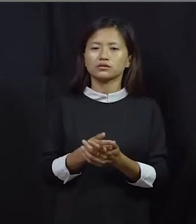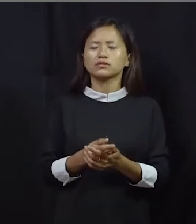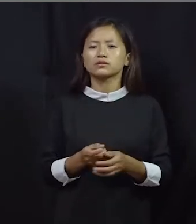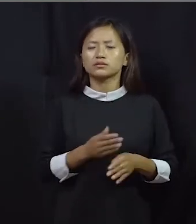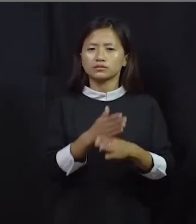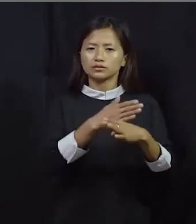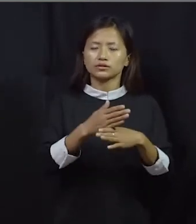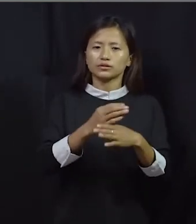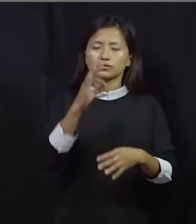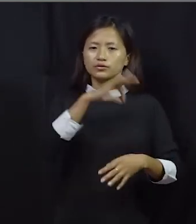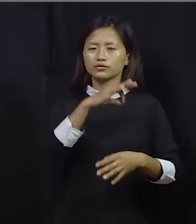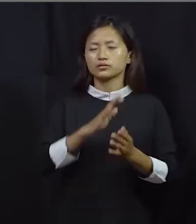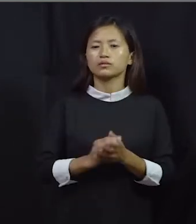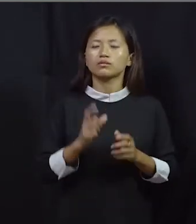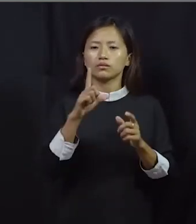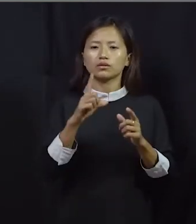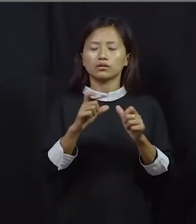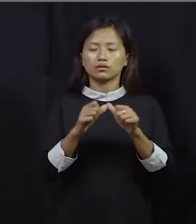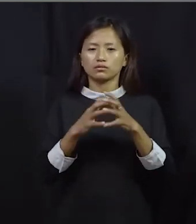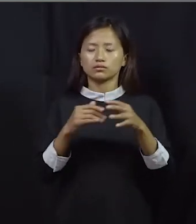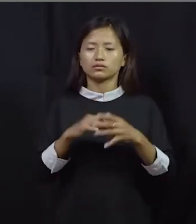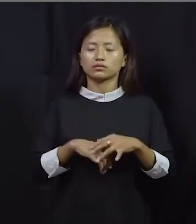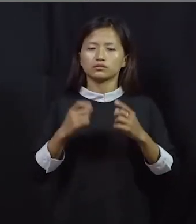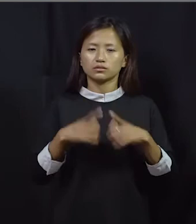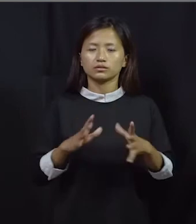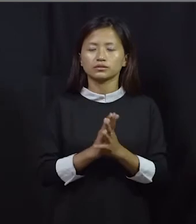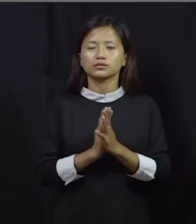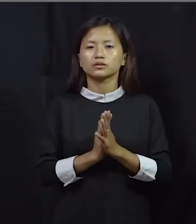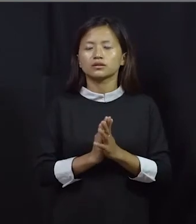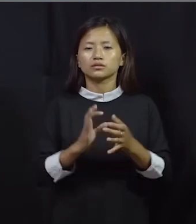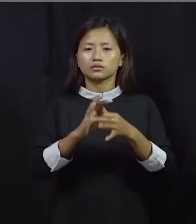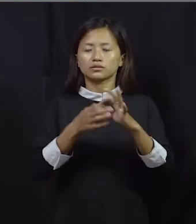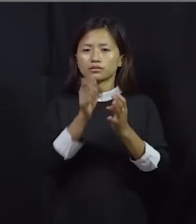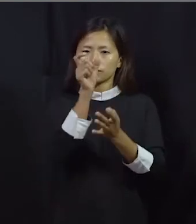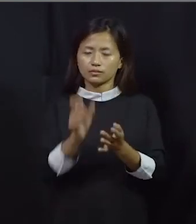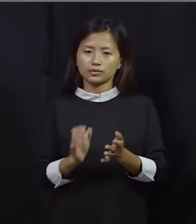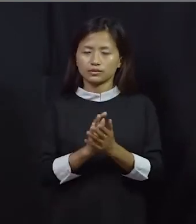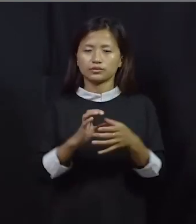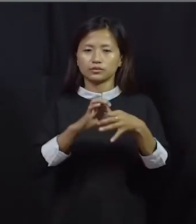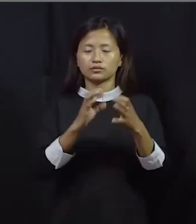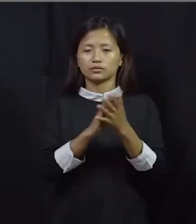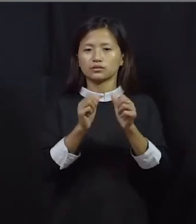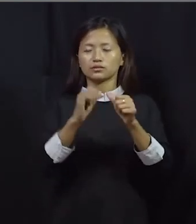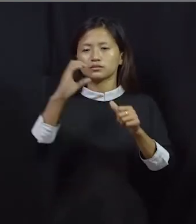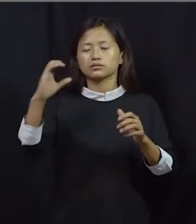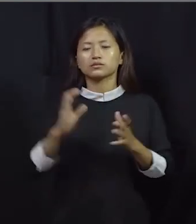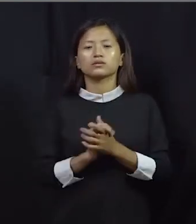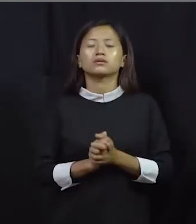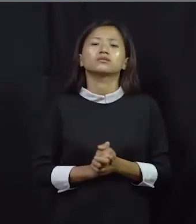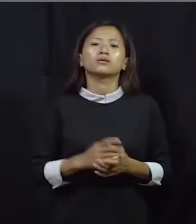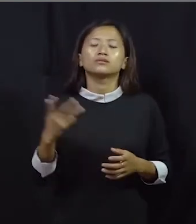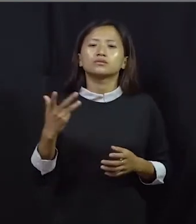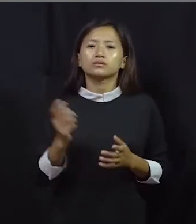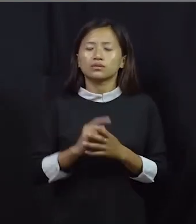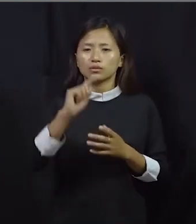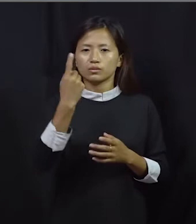losses, will be recorded in current account, partner's current account, where the capital, once